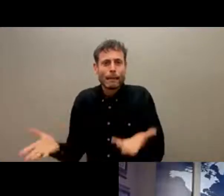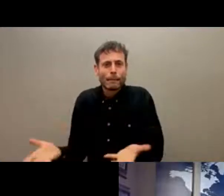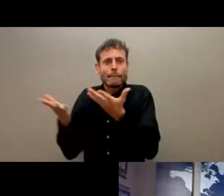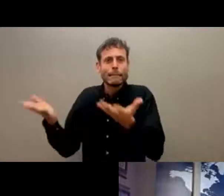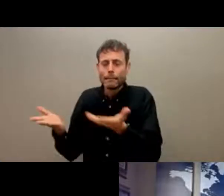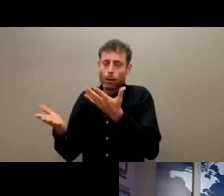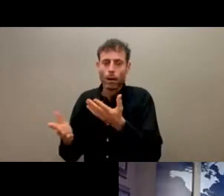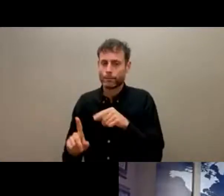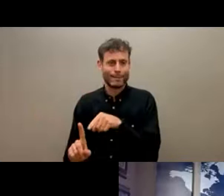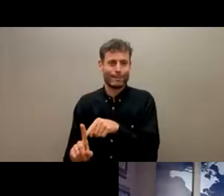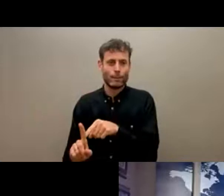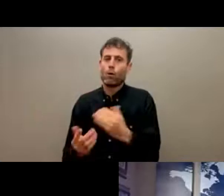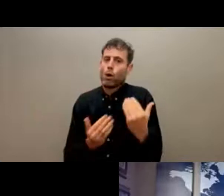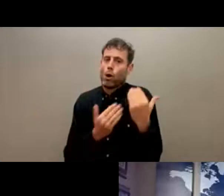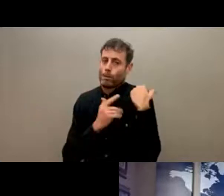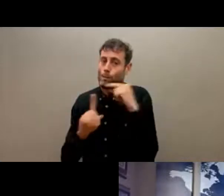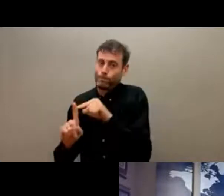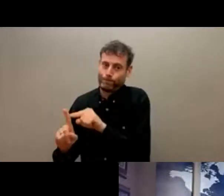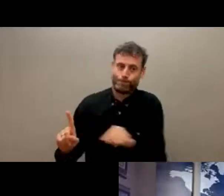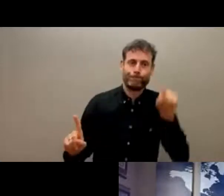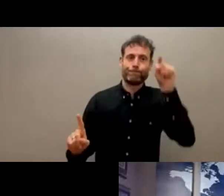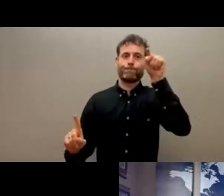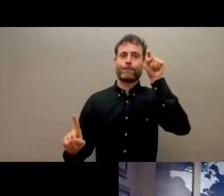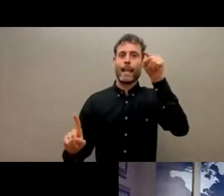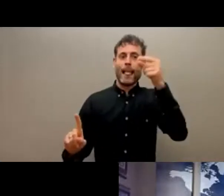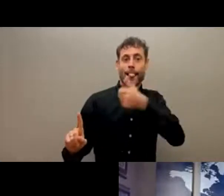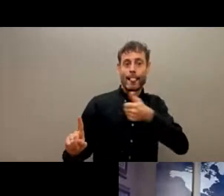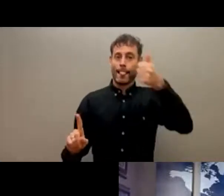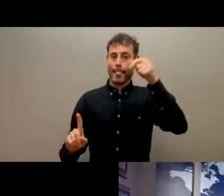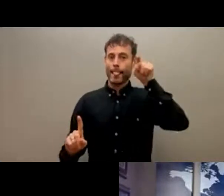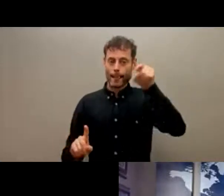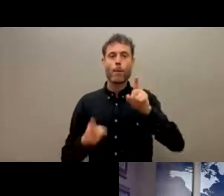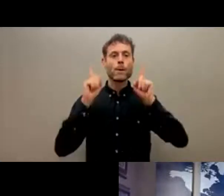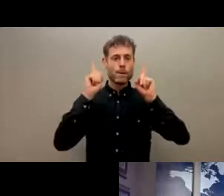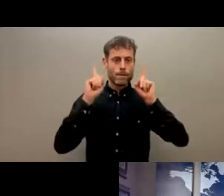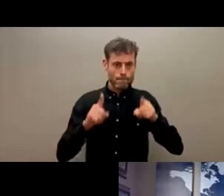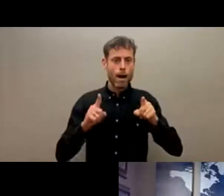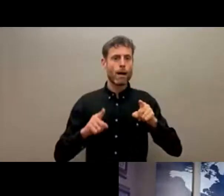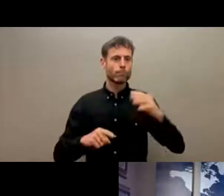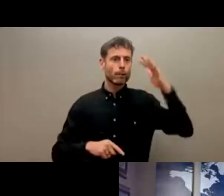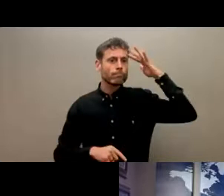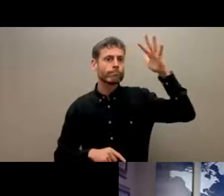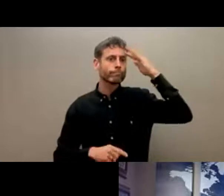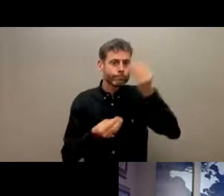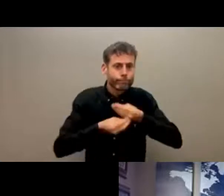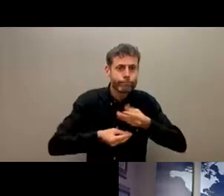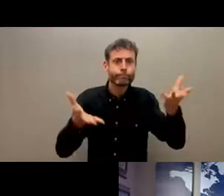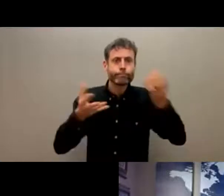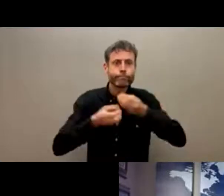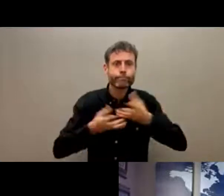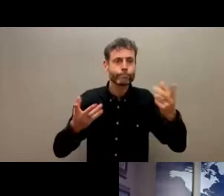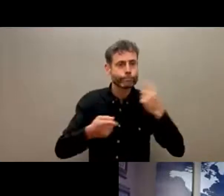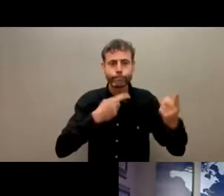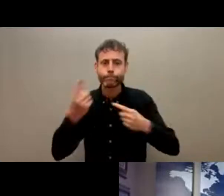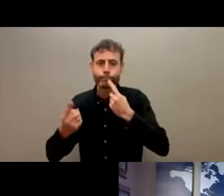championed by them as a priority for the organization. I think secondly, building on that, ensuring that the commitment